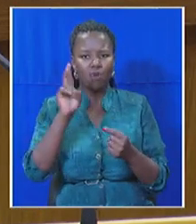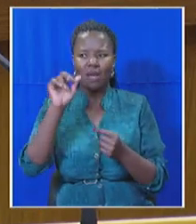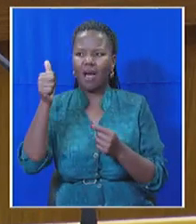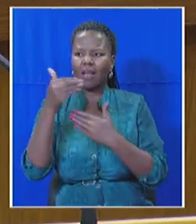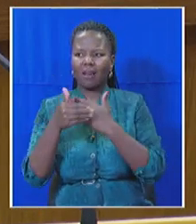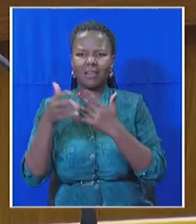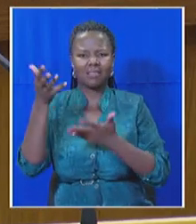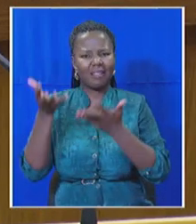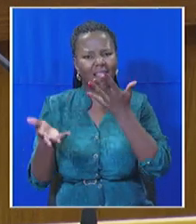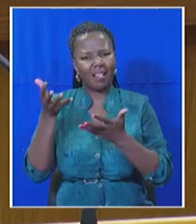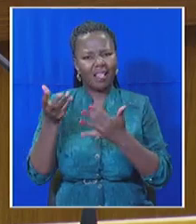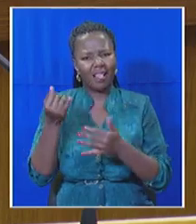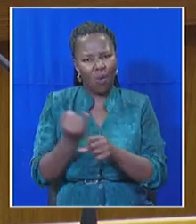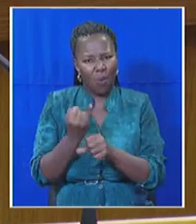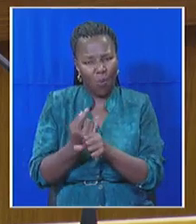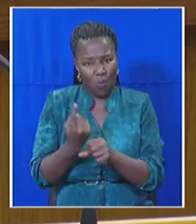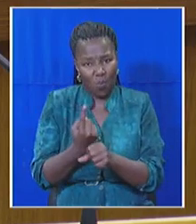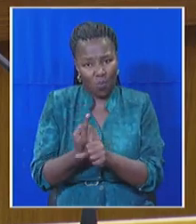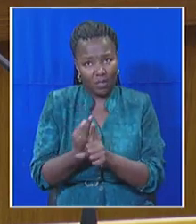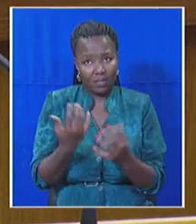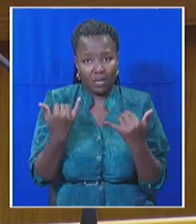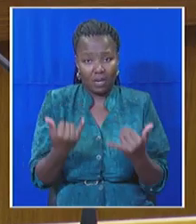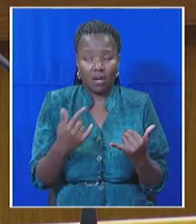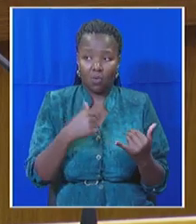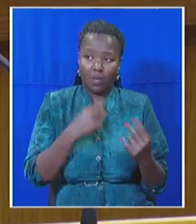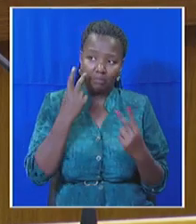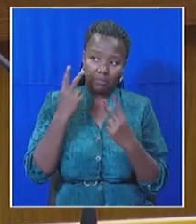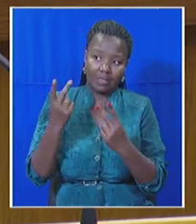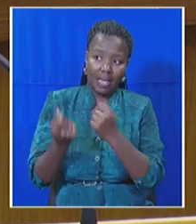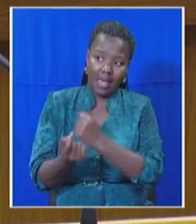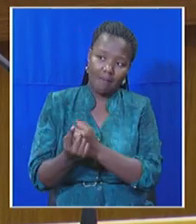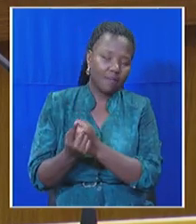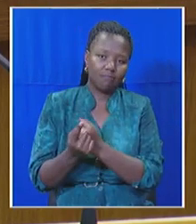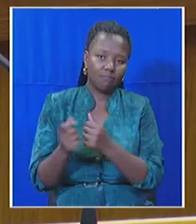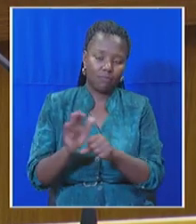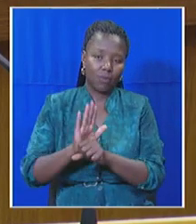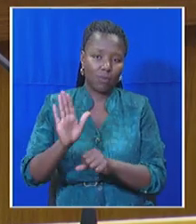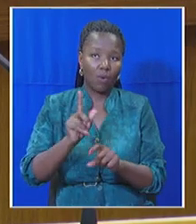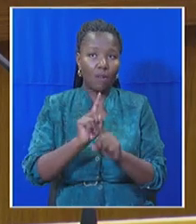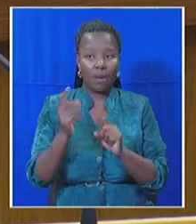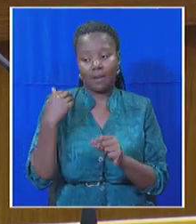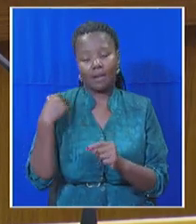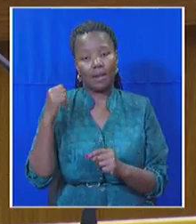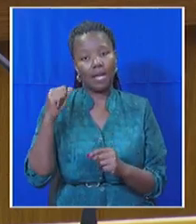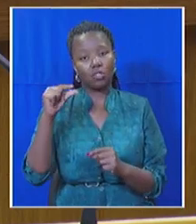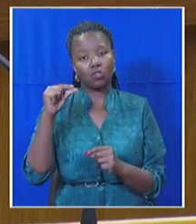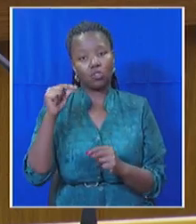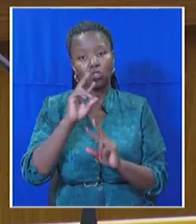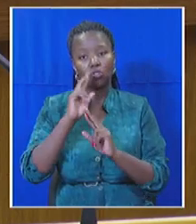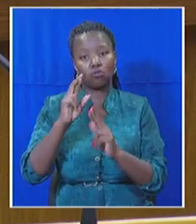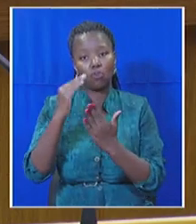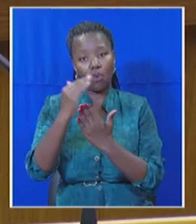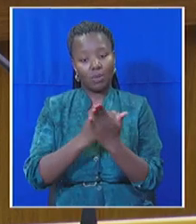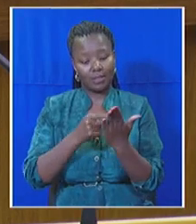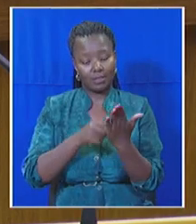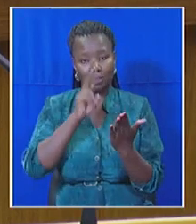net underspending cannot be viewed in too harsh a light, although a qualified audit opinion from the Auditor General must be